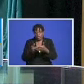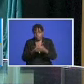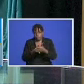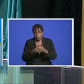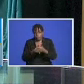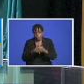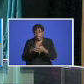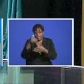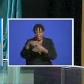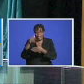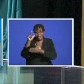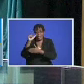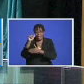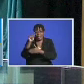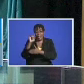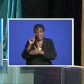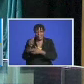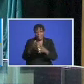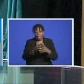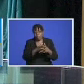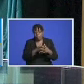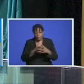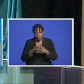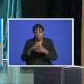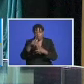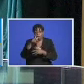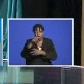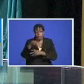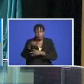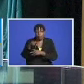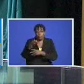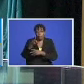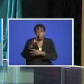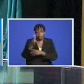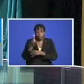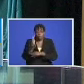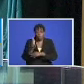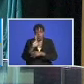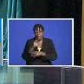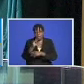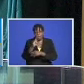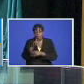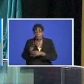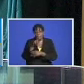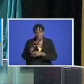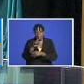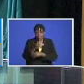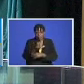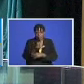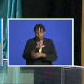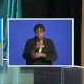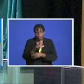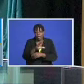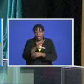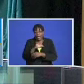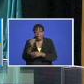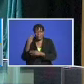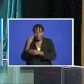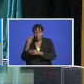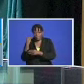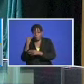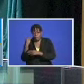sweeping Latin America, namely Peru, Chile, Argentina, Brazil, Colombia, Ecuador, and